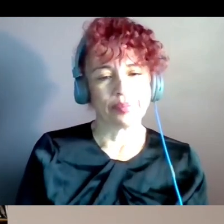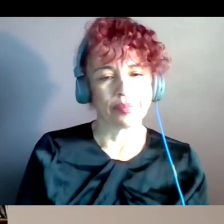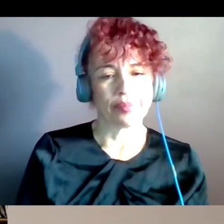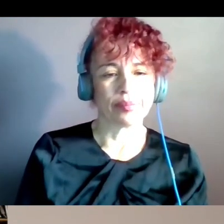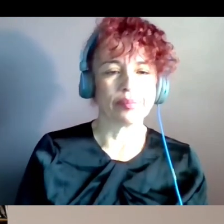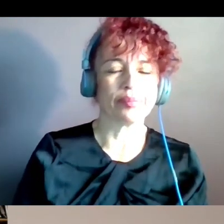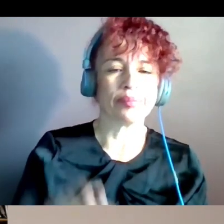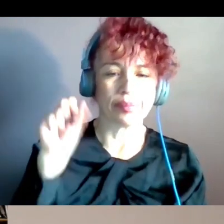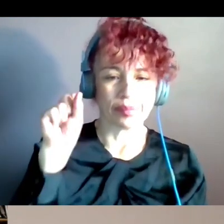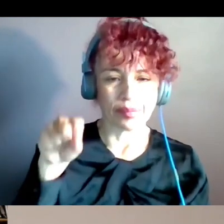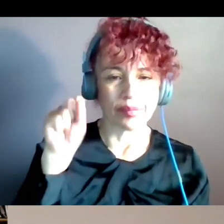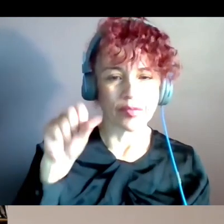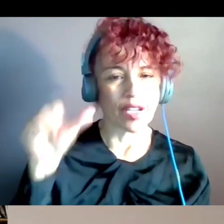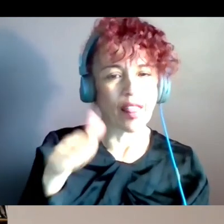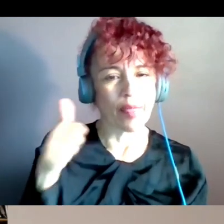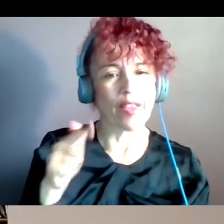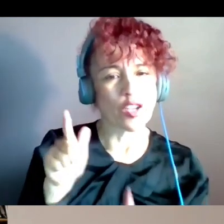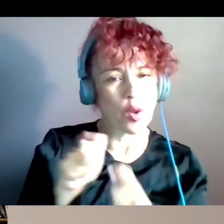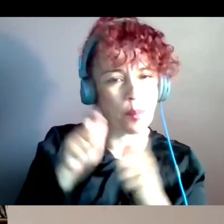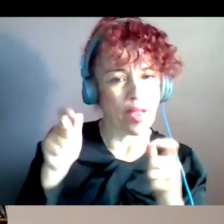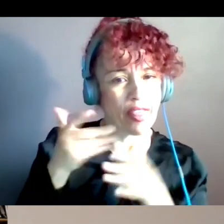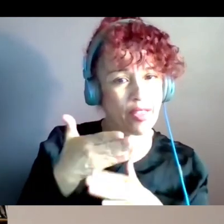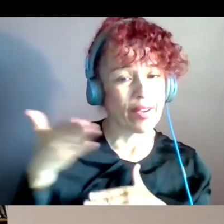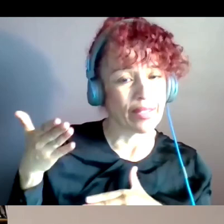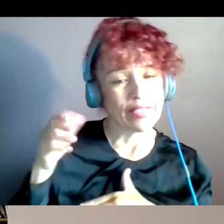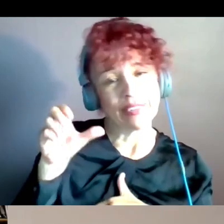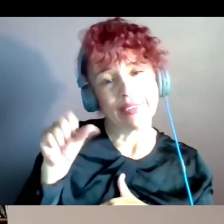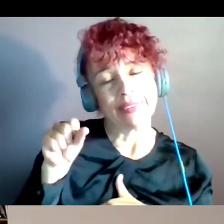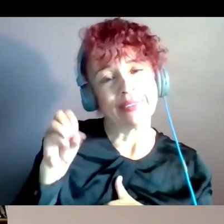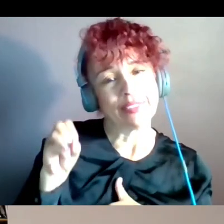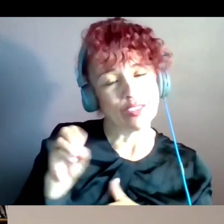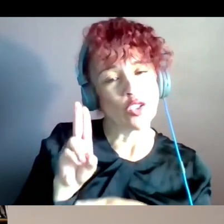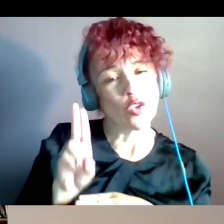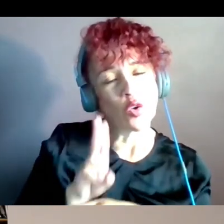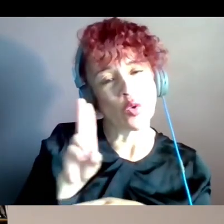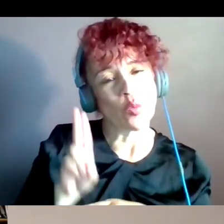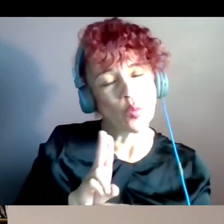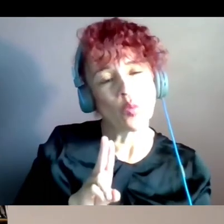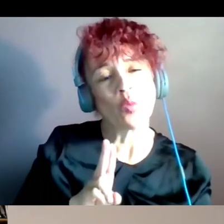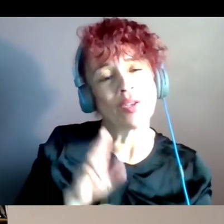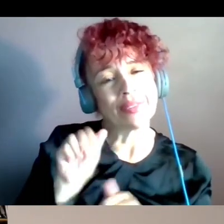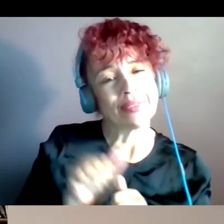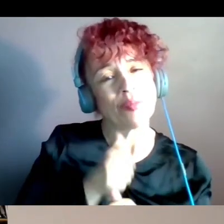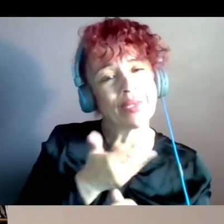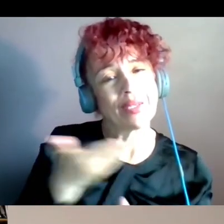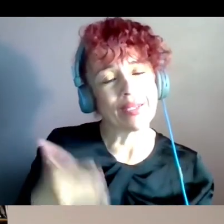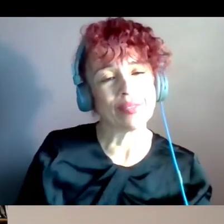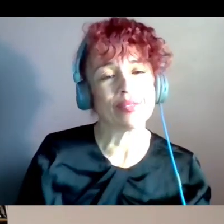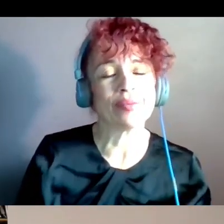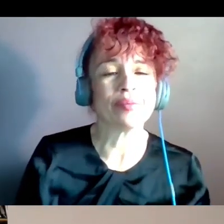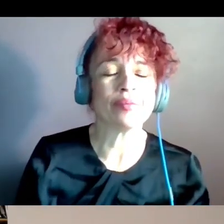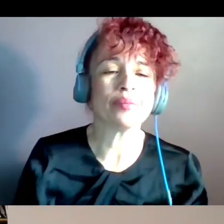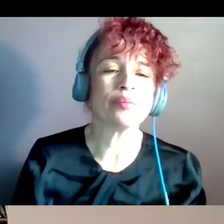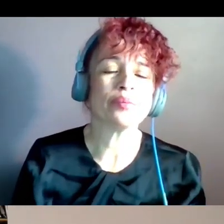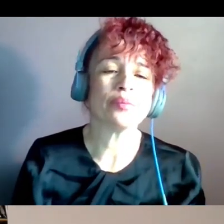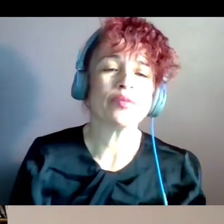Yeah. Ever work on really big things? And if so, what do you use? Chainsaws or something else? So